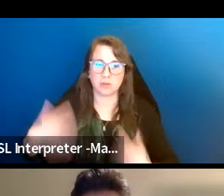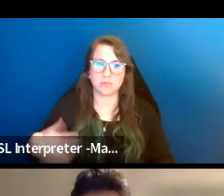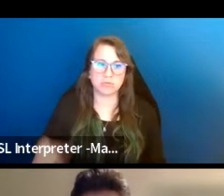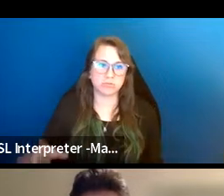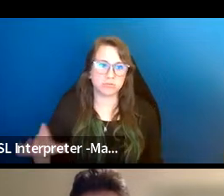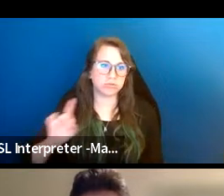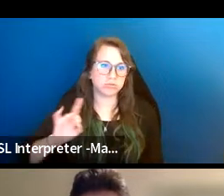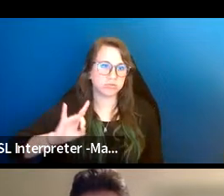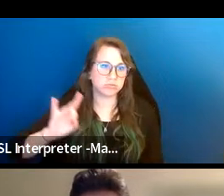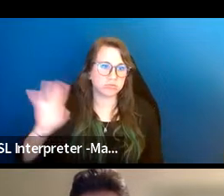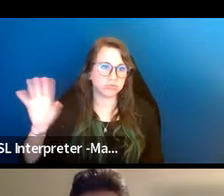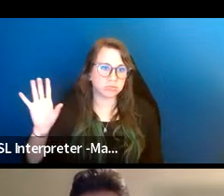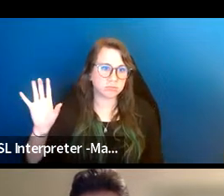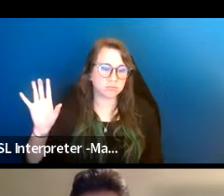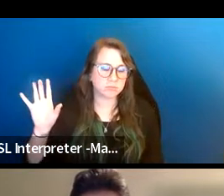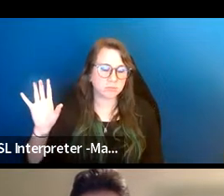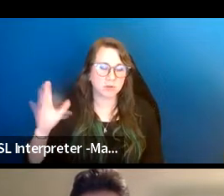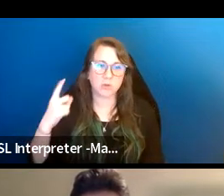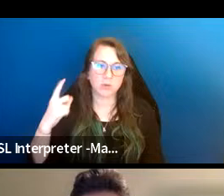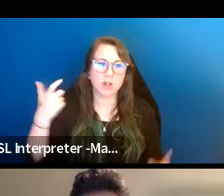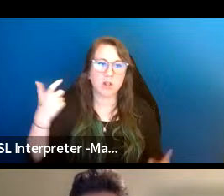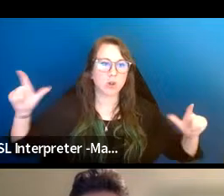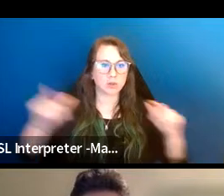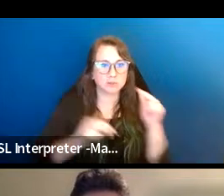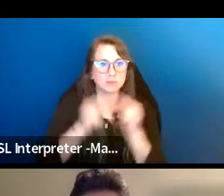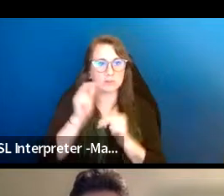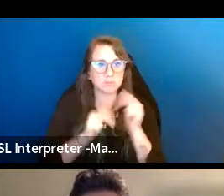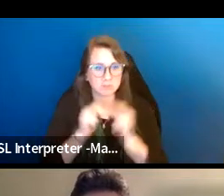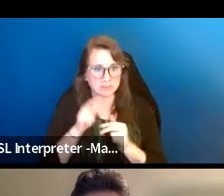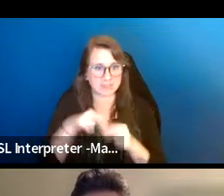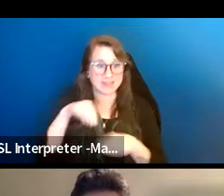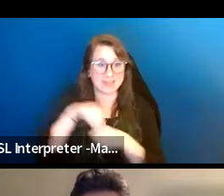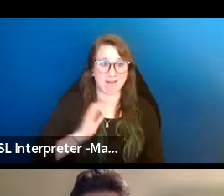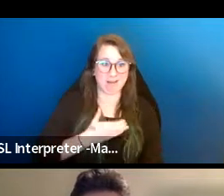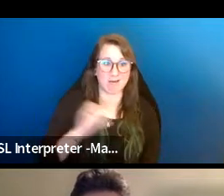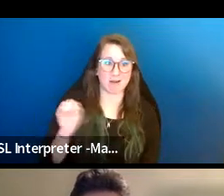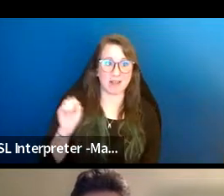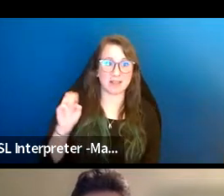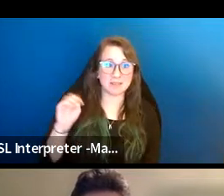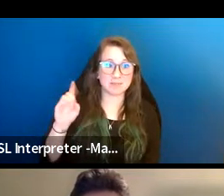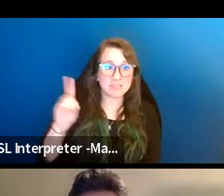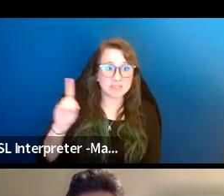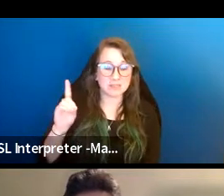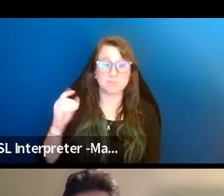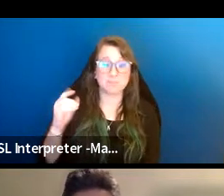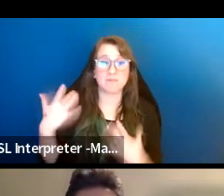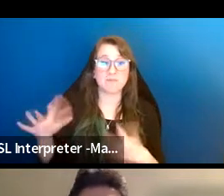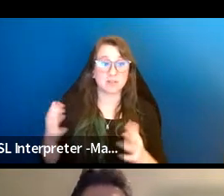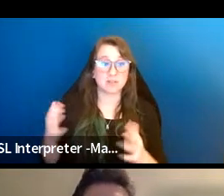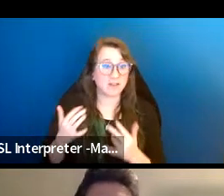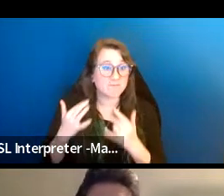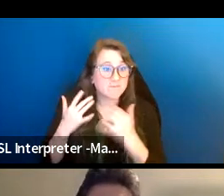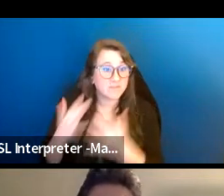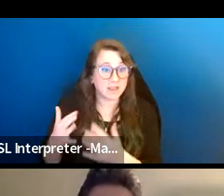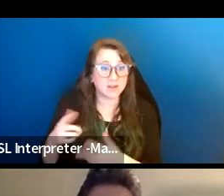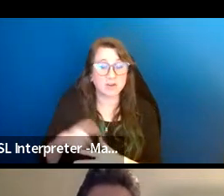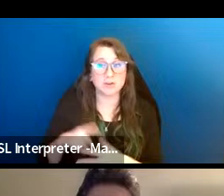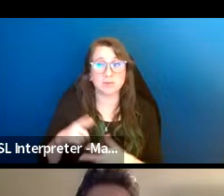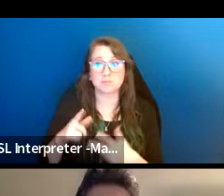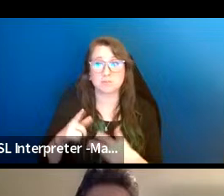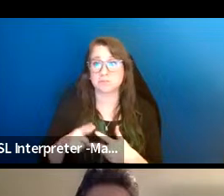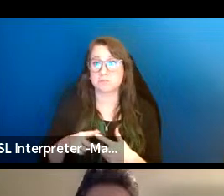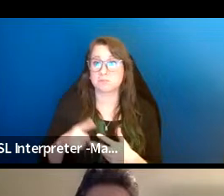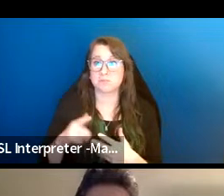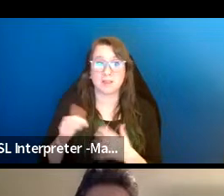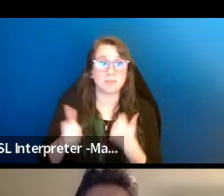sides. This building was one of the largest buildings that was built in our SMD. It has caught a fire. It has been in